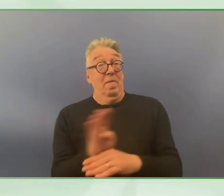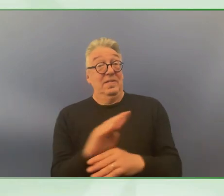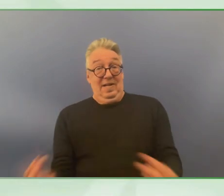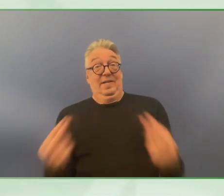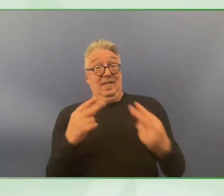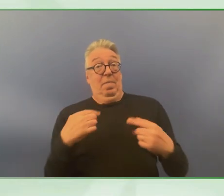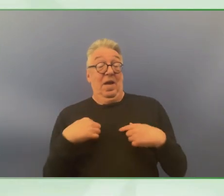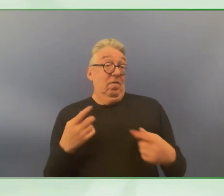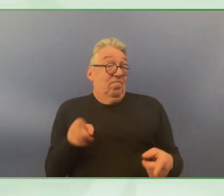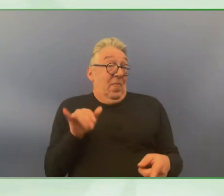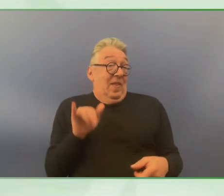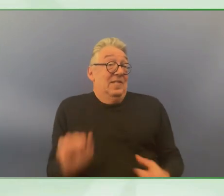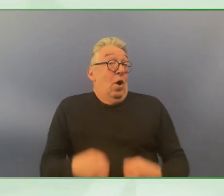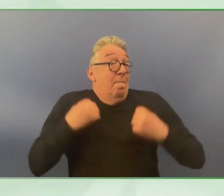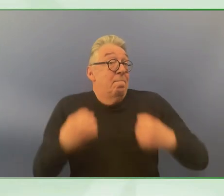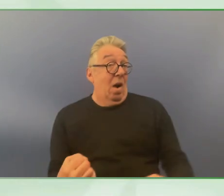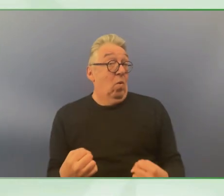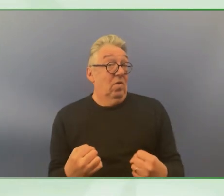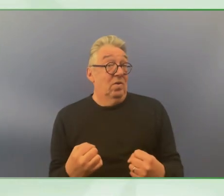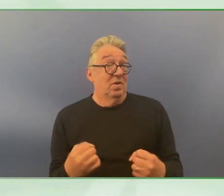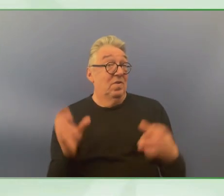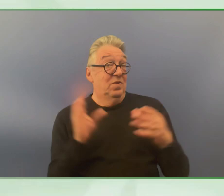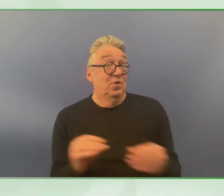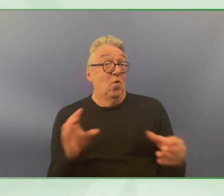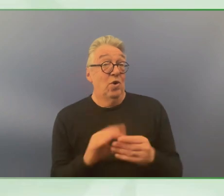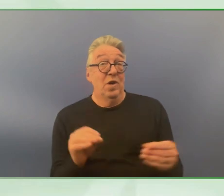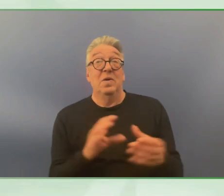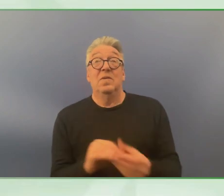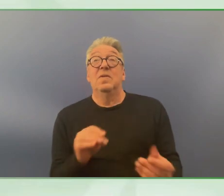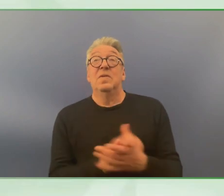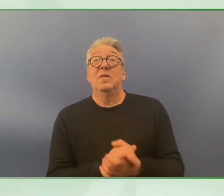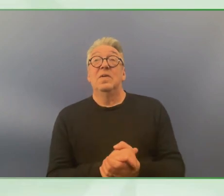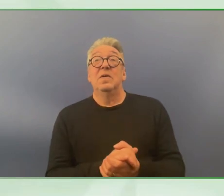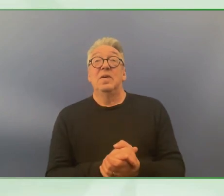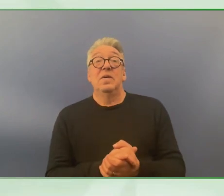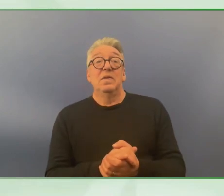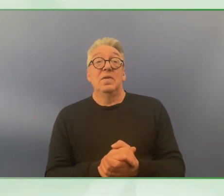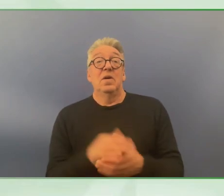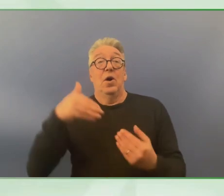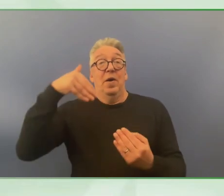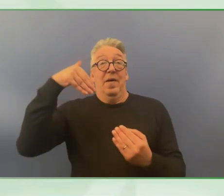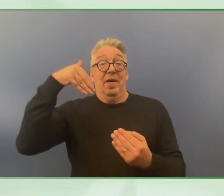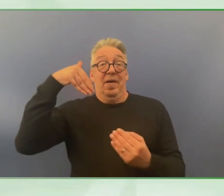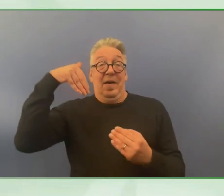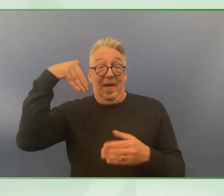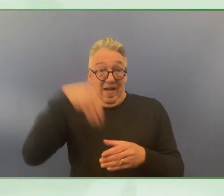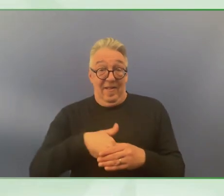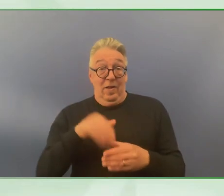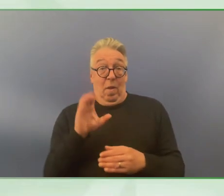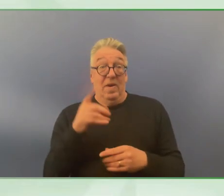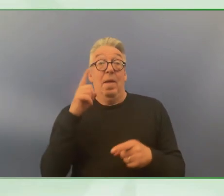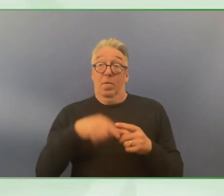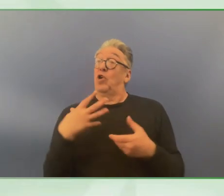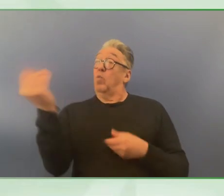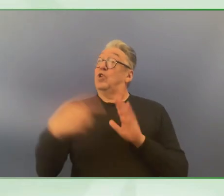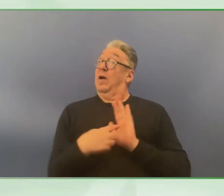powerful story that we can bring both internally and externally. Thank you. And you're